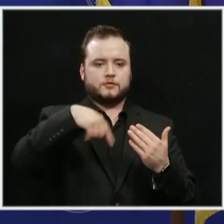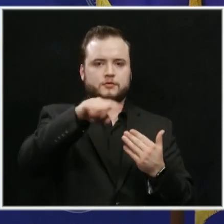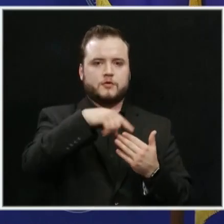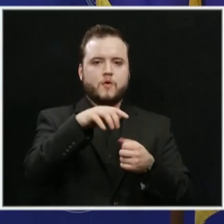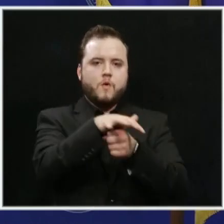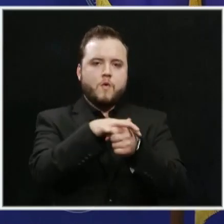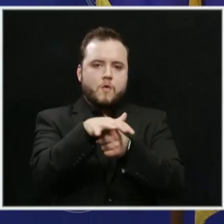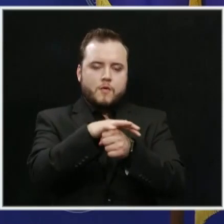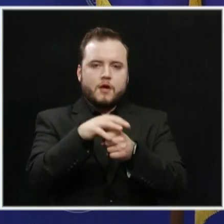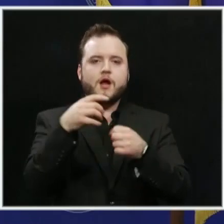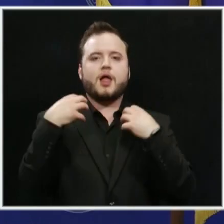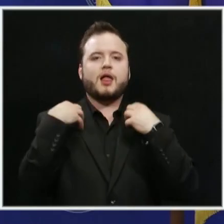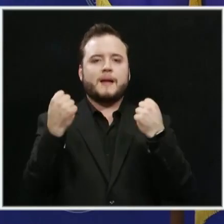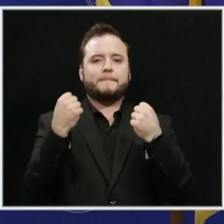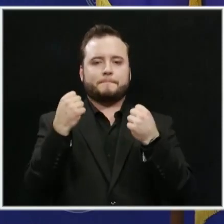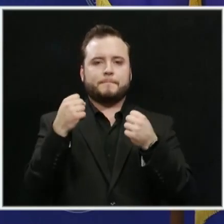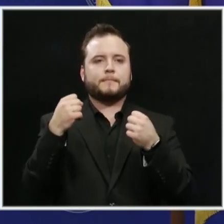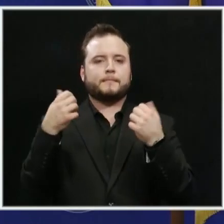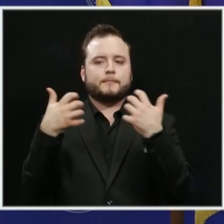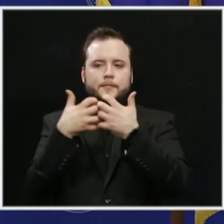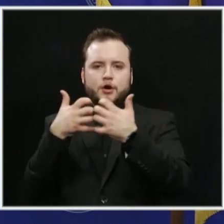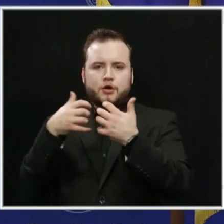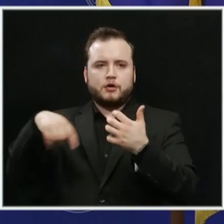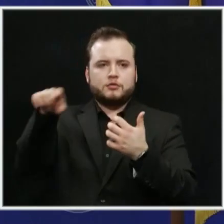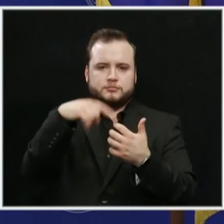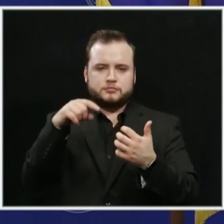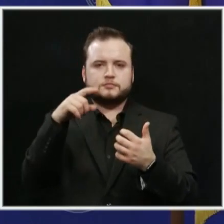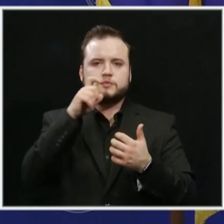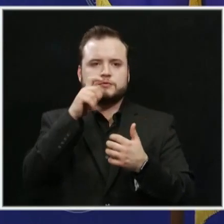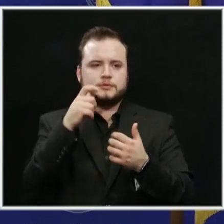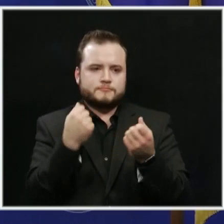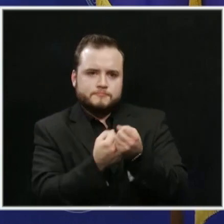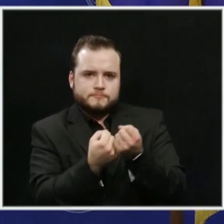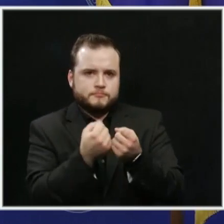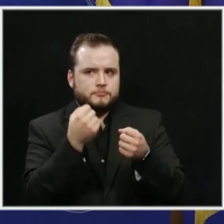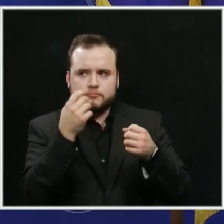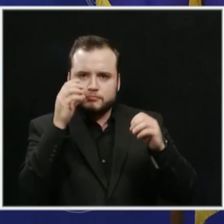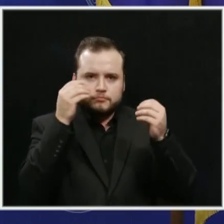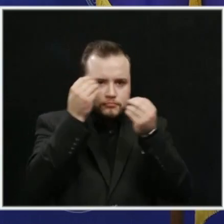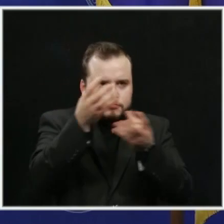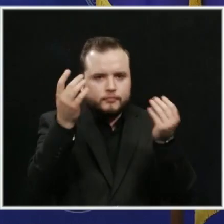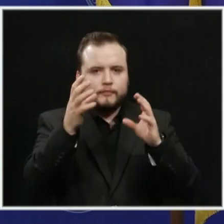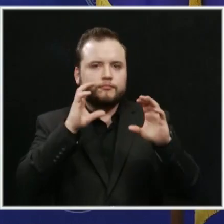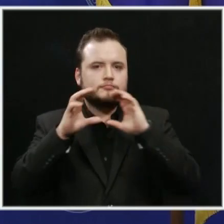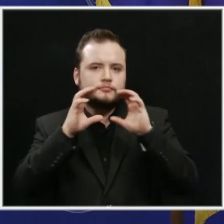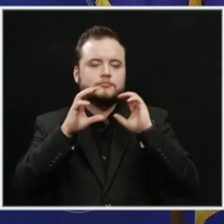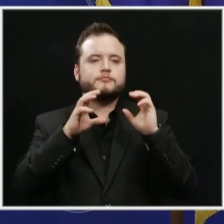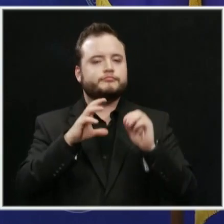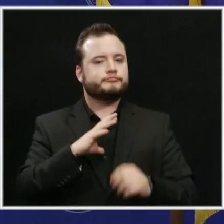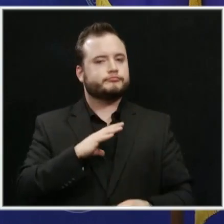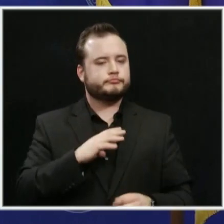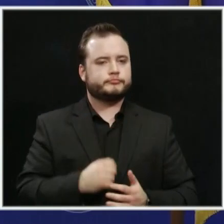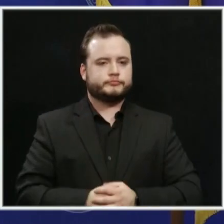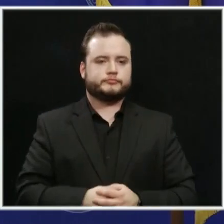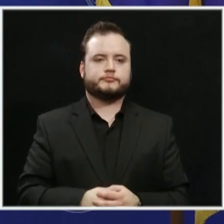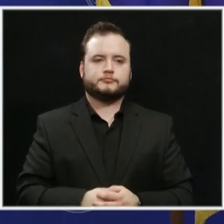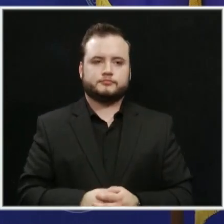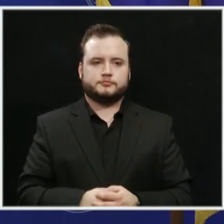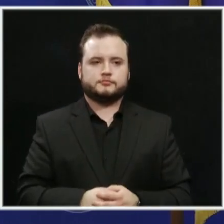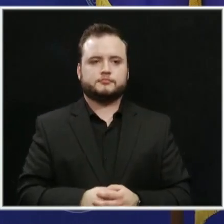this situation with us. And exactly what the governor has described as a regimen of identifying those who are